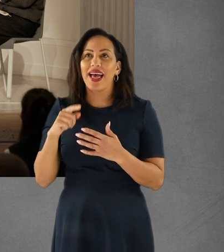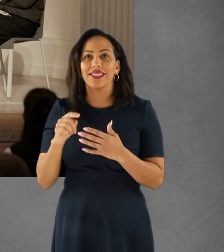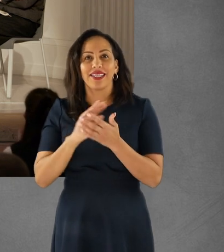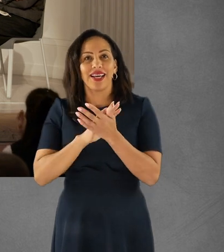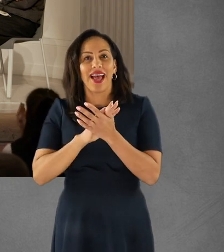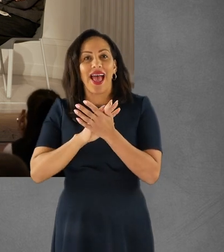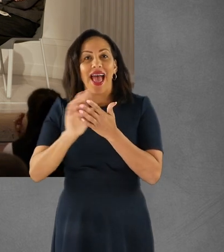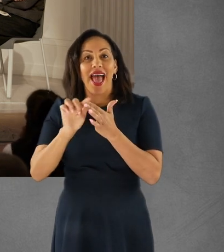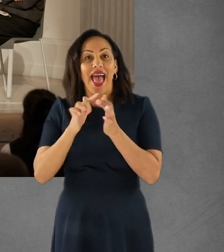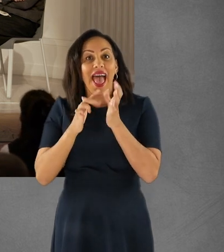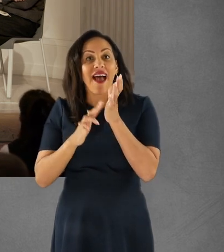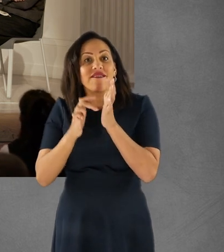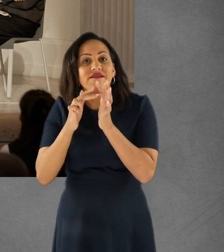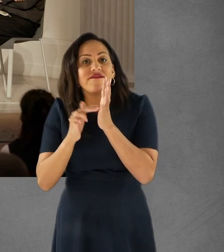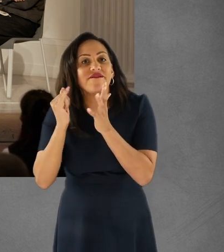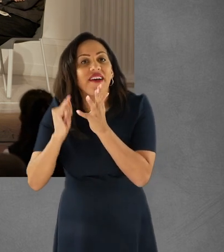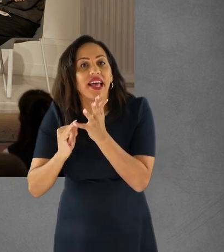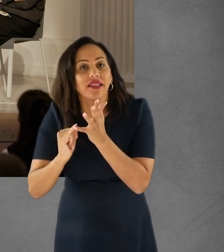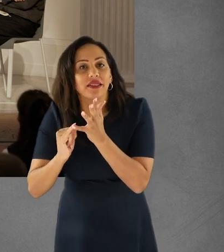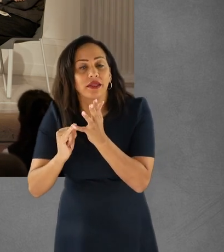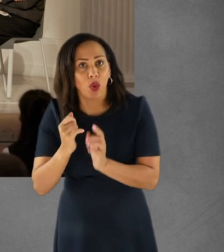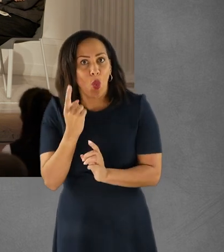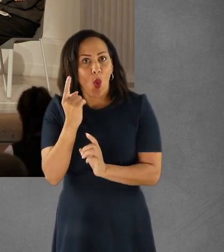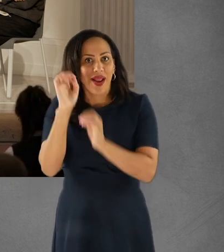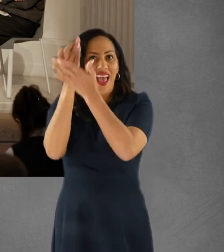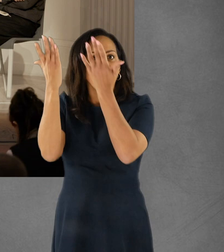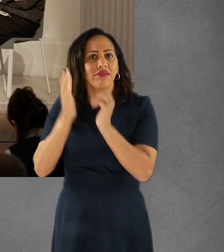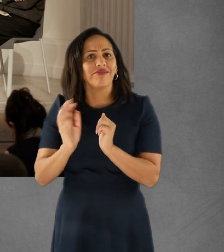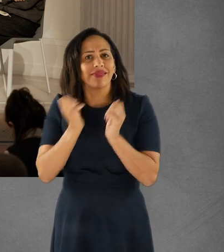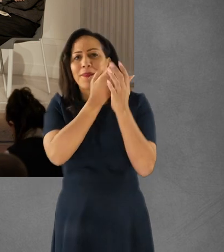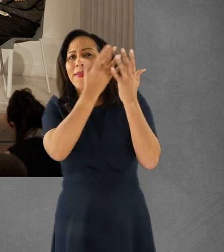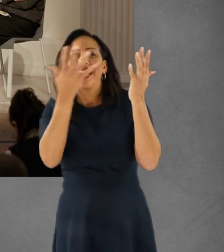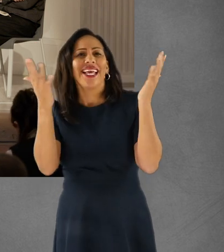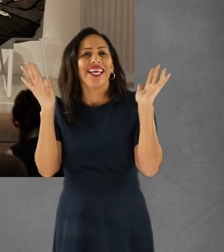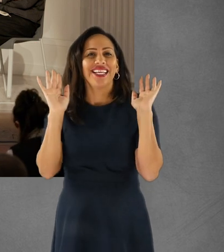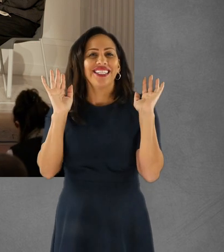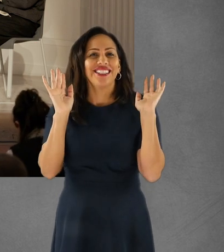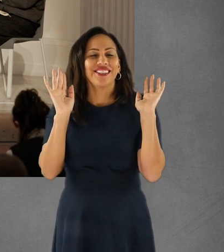like in the plural. There is no one heaven, there's many heavens.